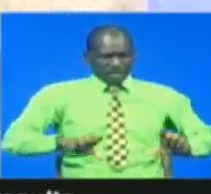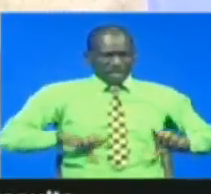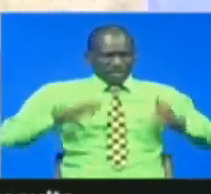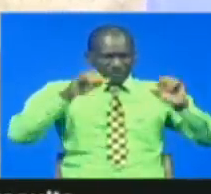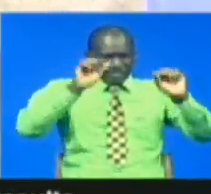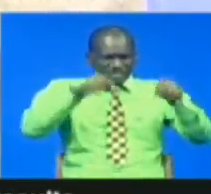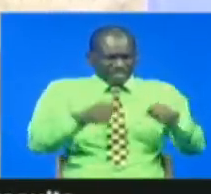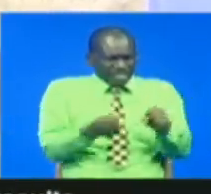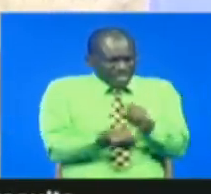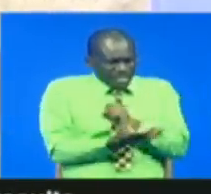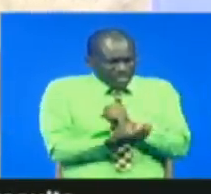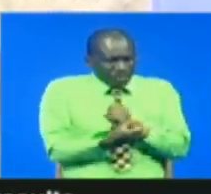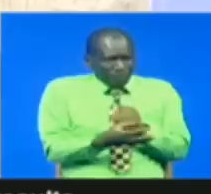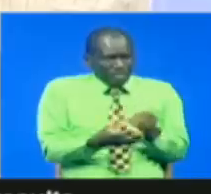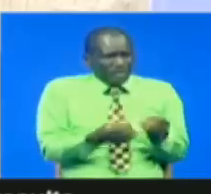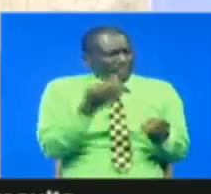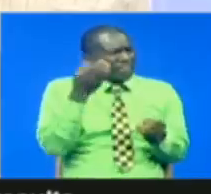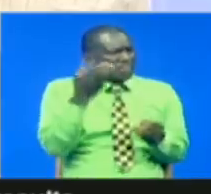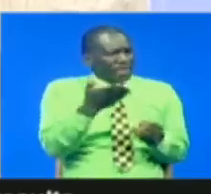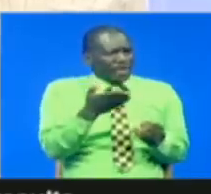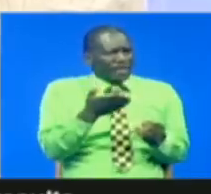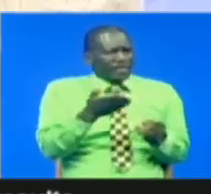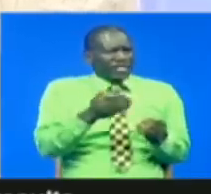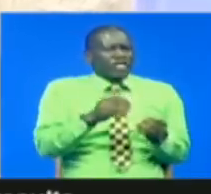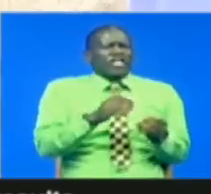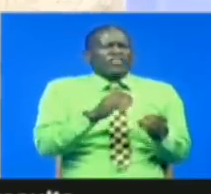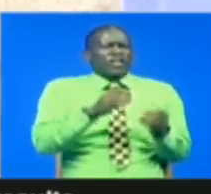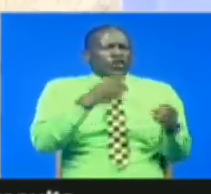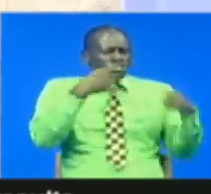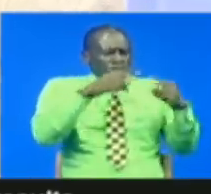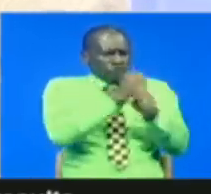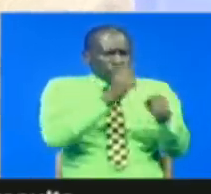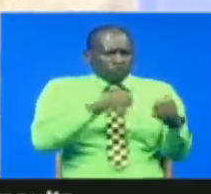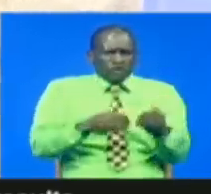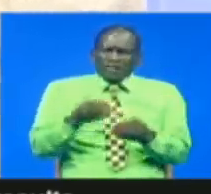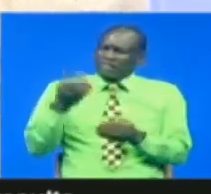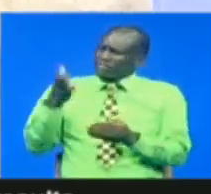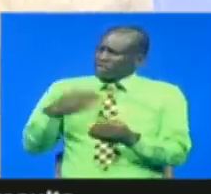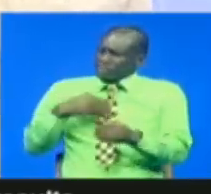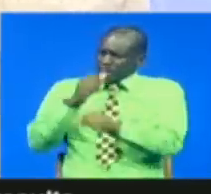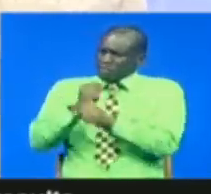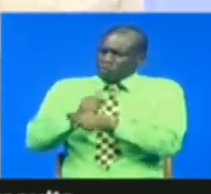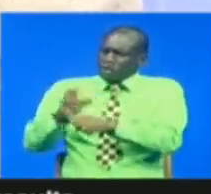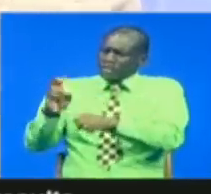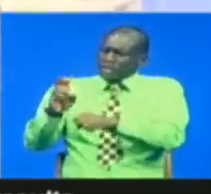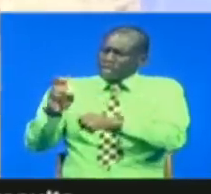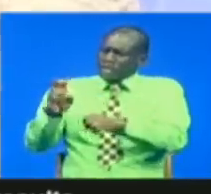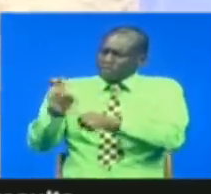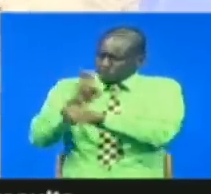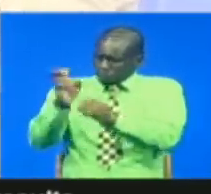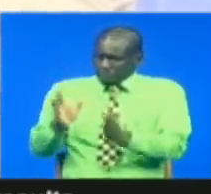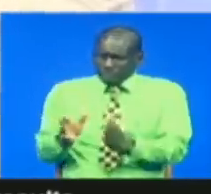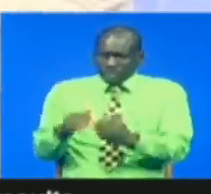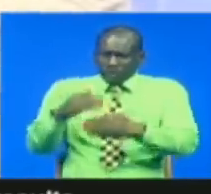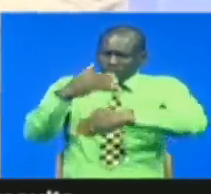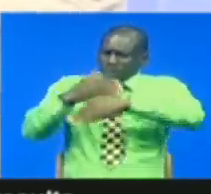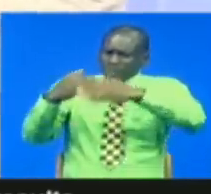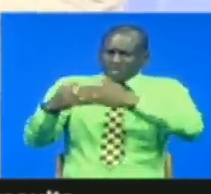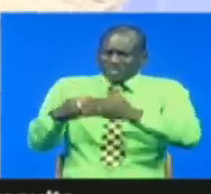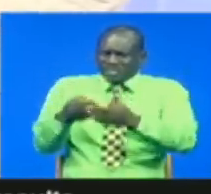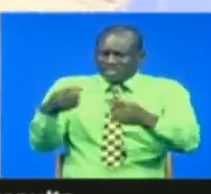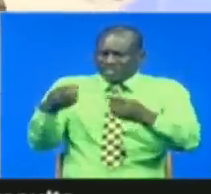tueleze shughuli yako kule ilikuwa nini? Ya shughuli yako kule unafanya kazi ya supervision. Kama mambo ujenzi